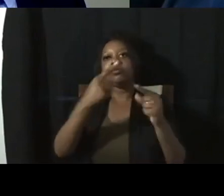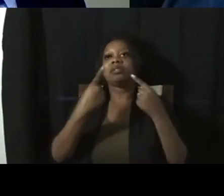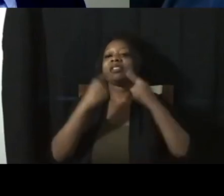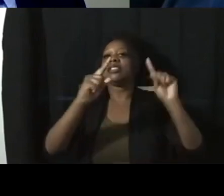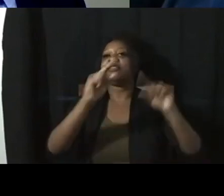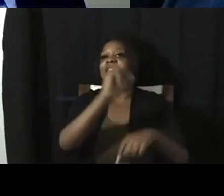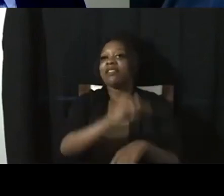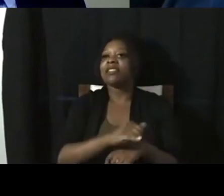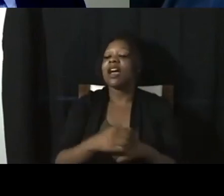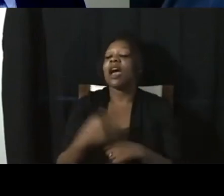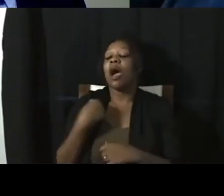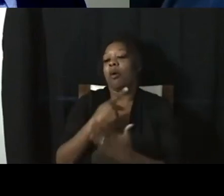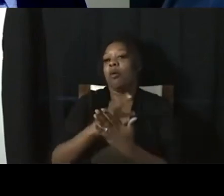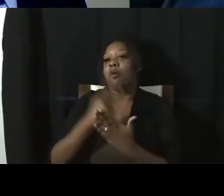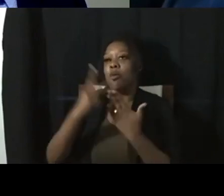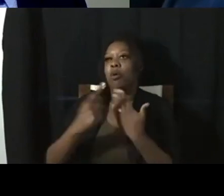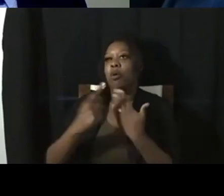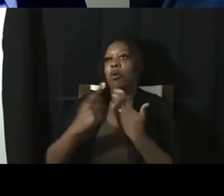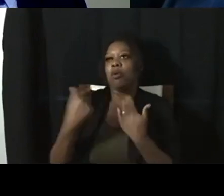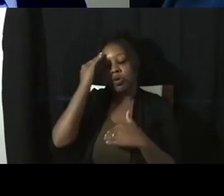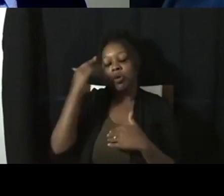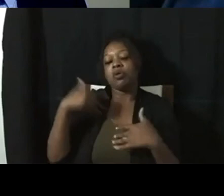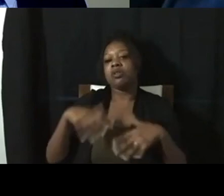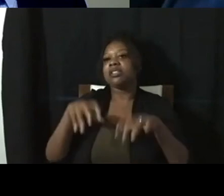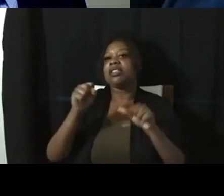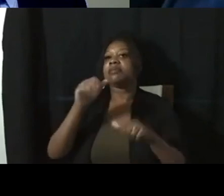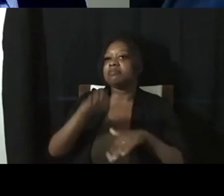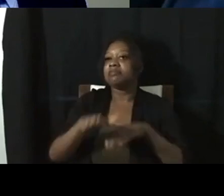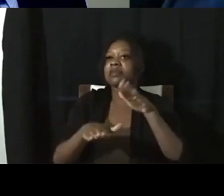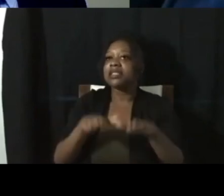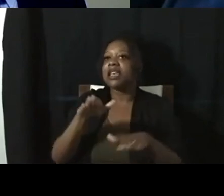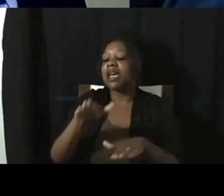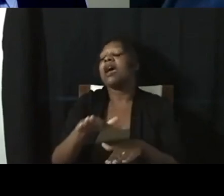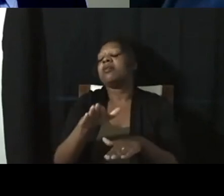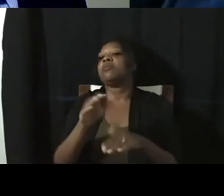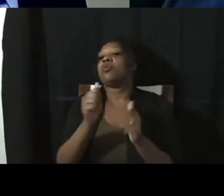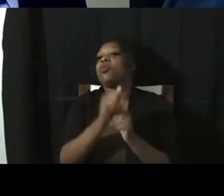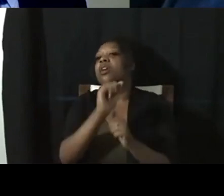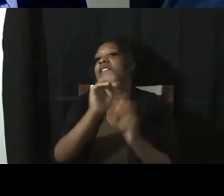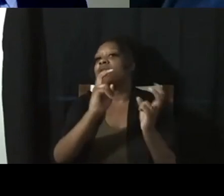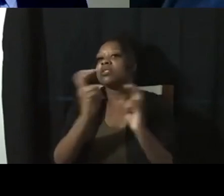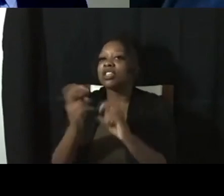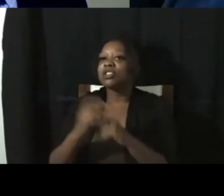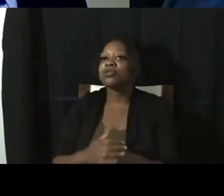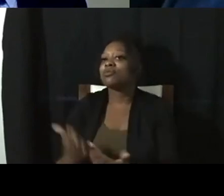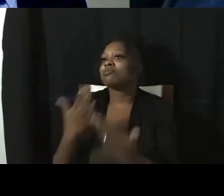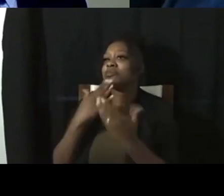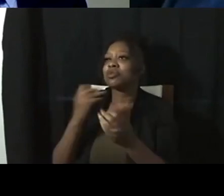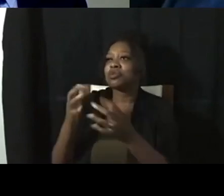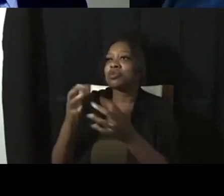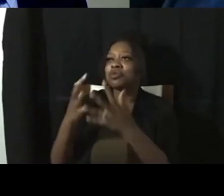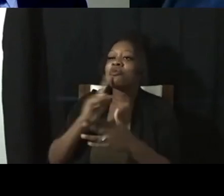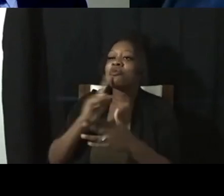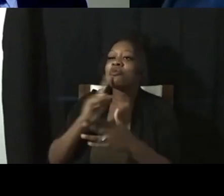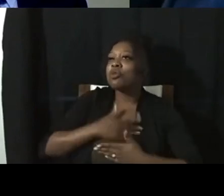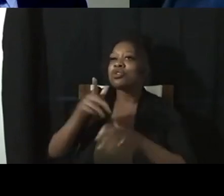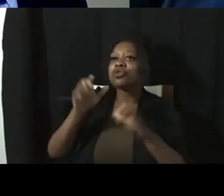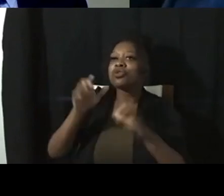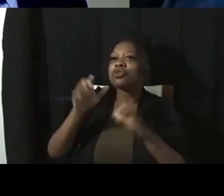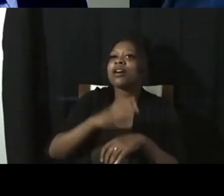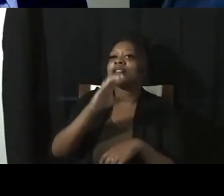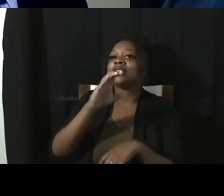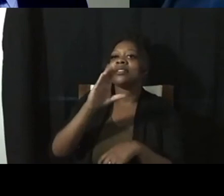steps to address those issues. Wonderful. Thank you so much. And I really appreciate the work you're doing around HCBUs and Hispanic